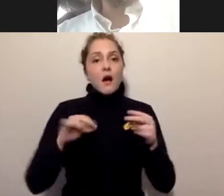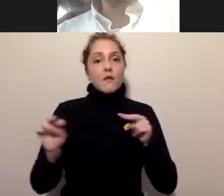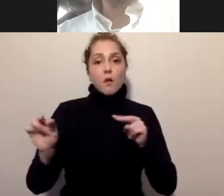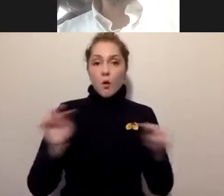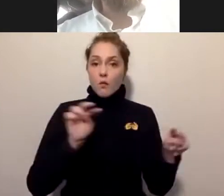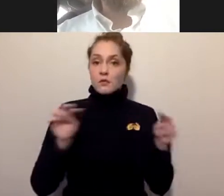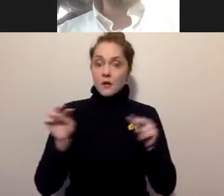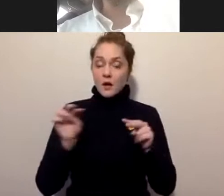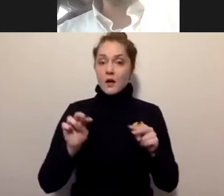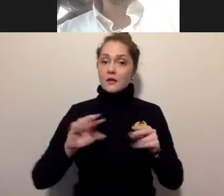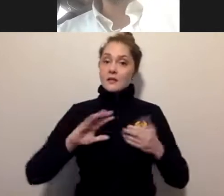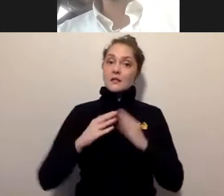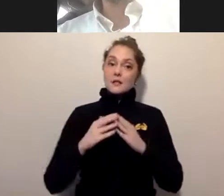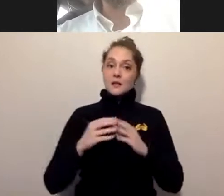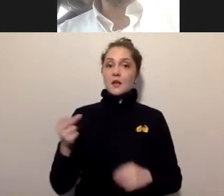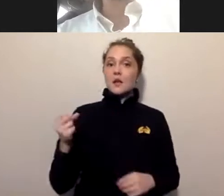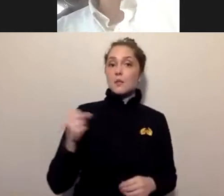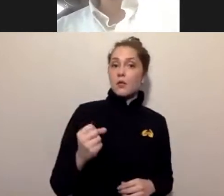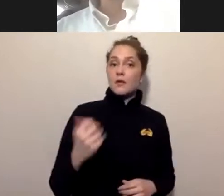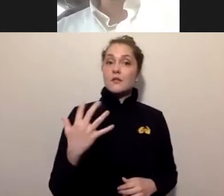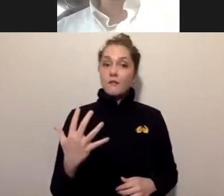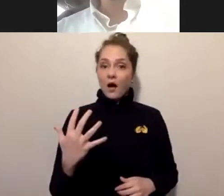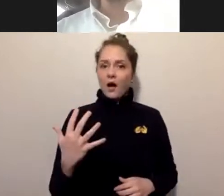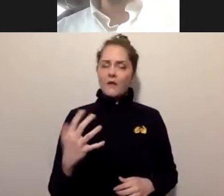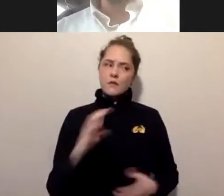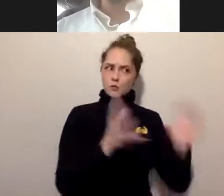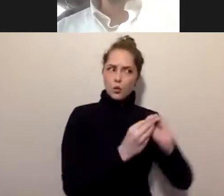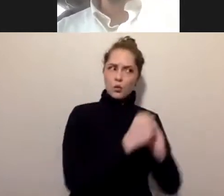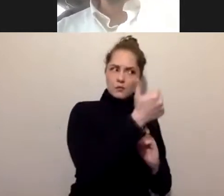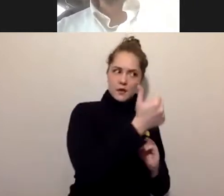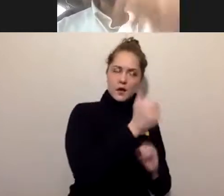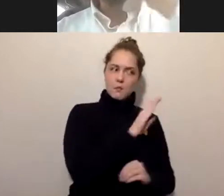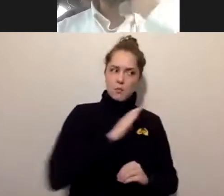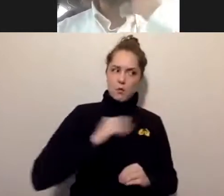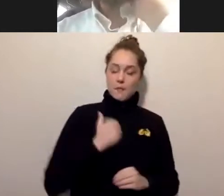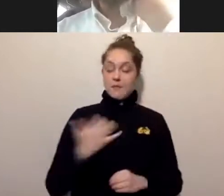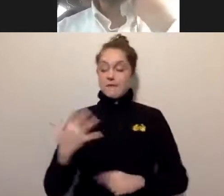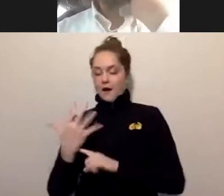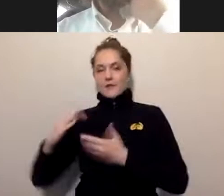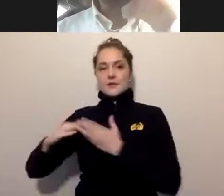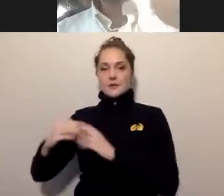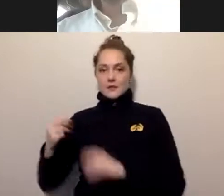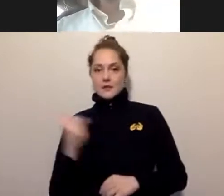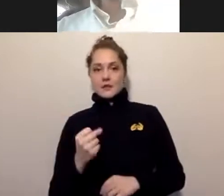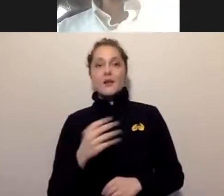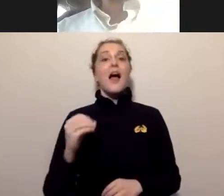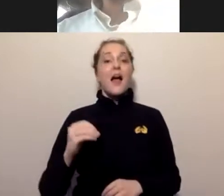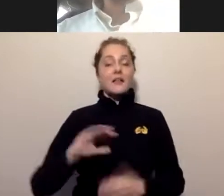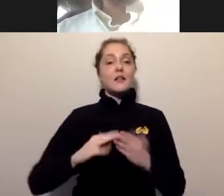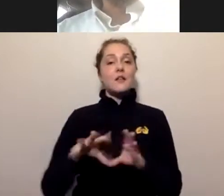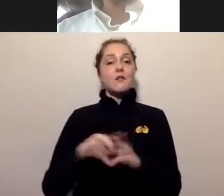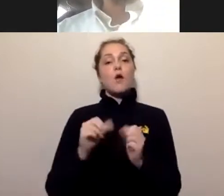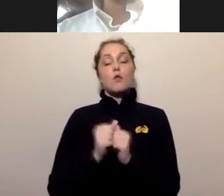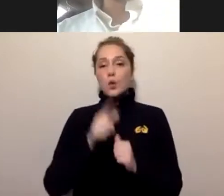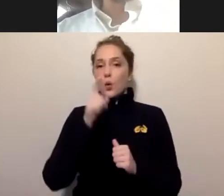The city appoints 5 of the 10 VIA board members and has a hand in appointing the chair. So the